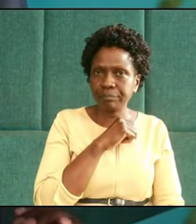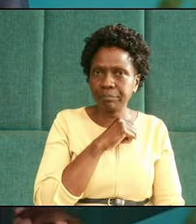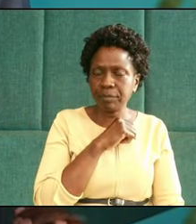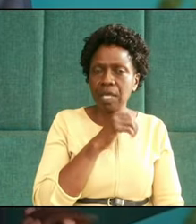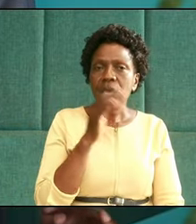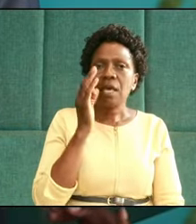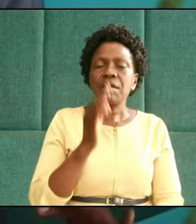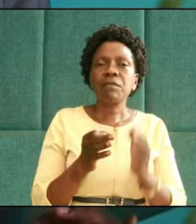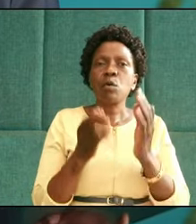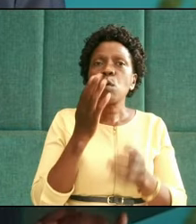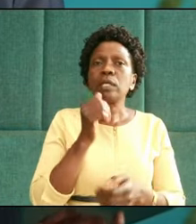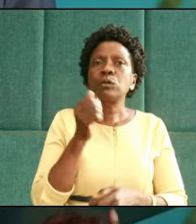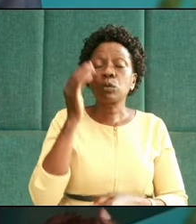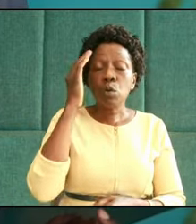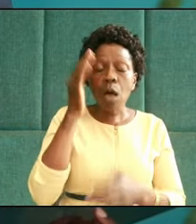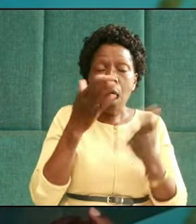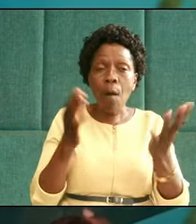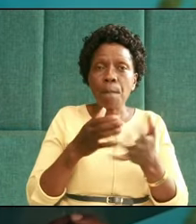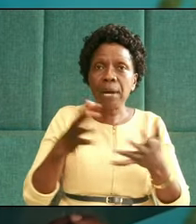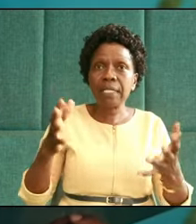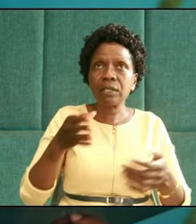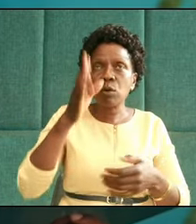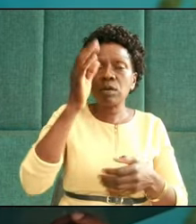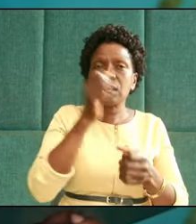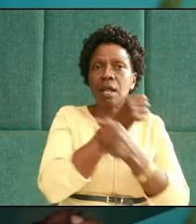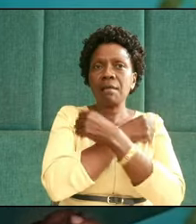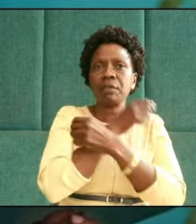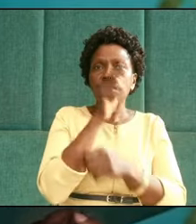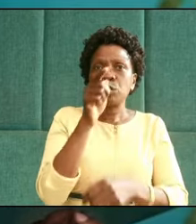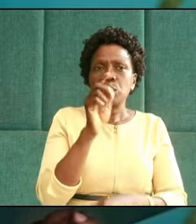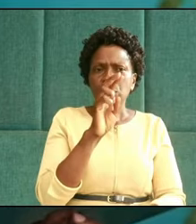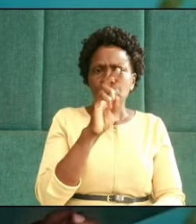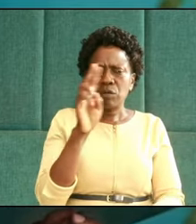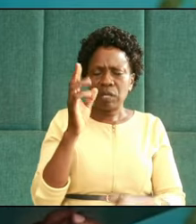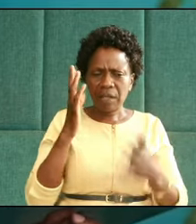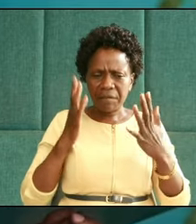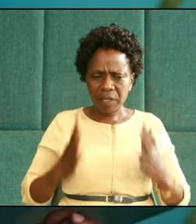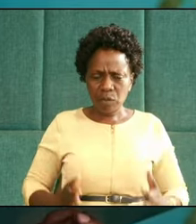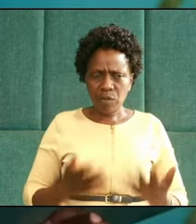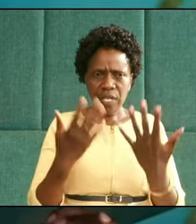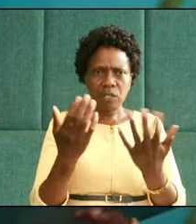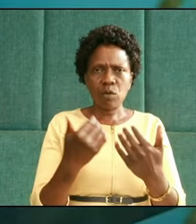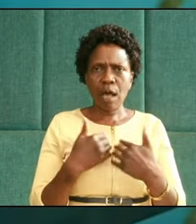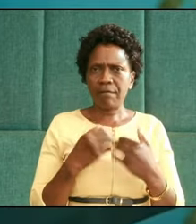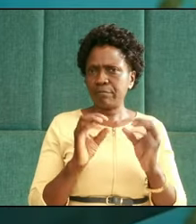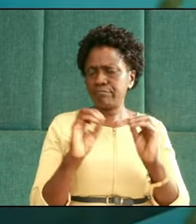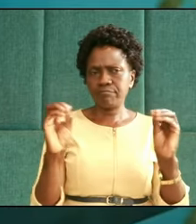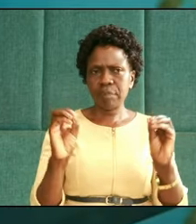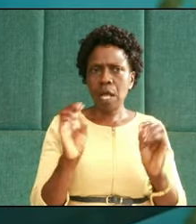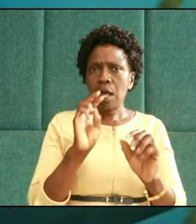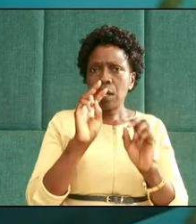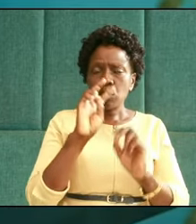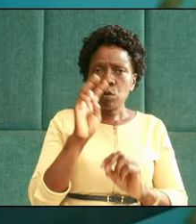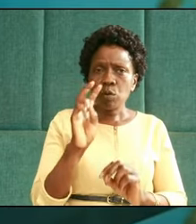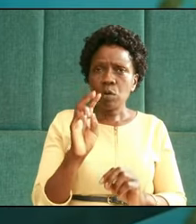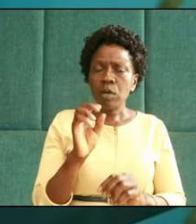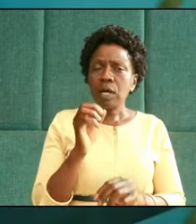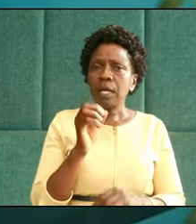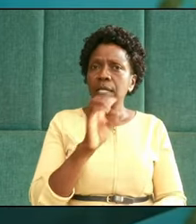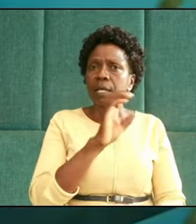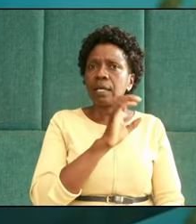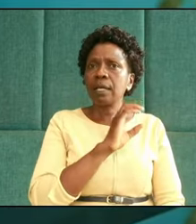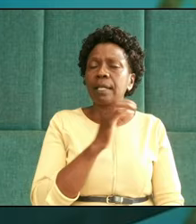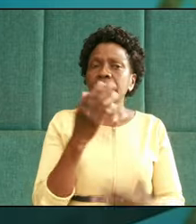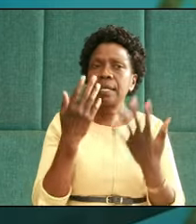to know how much God loves you, don't look at the physical things that you have. Look at the price that